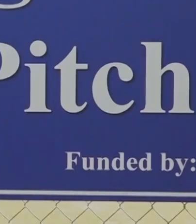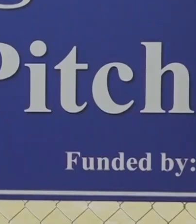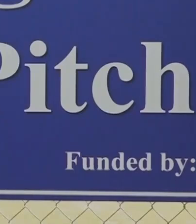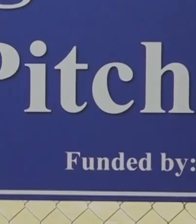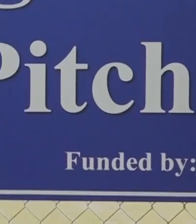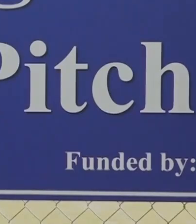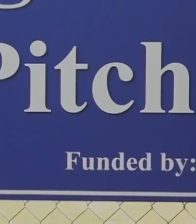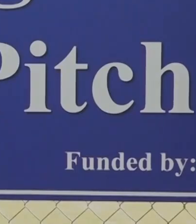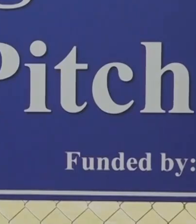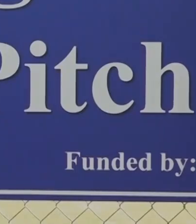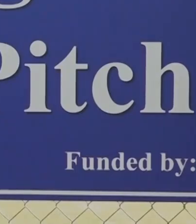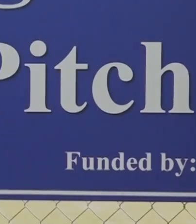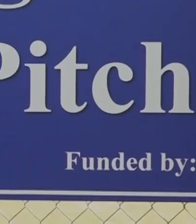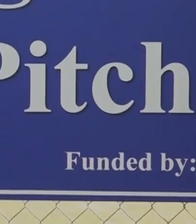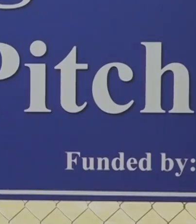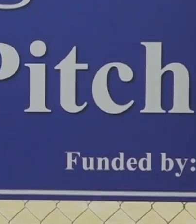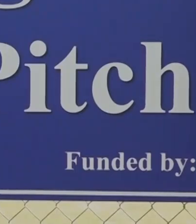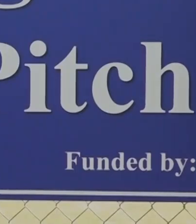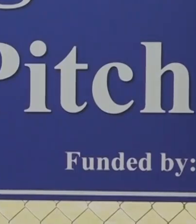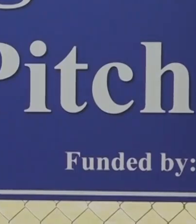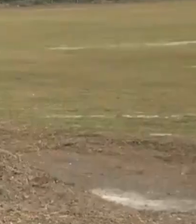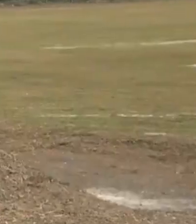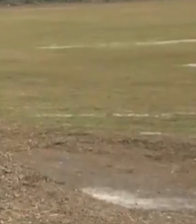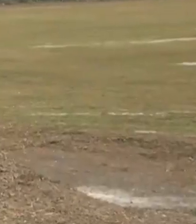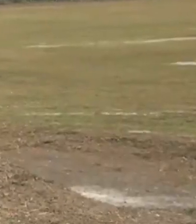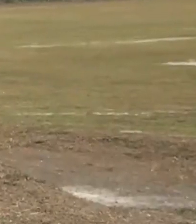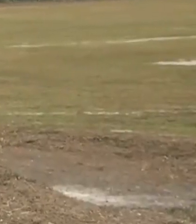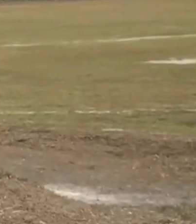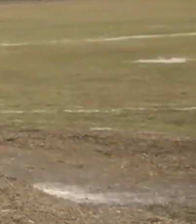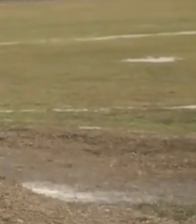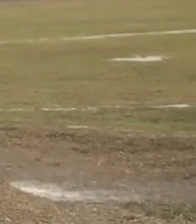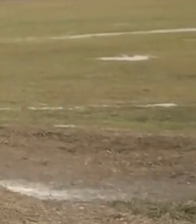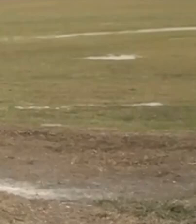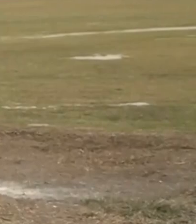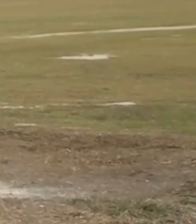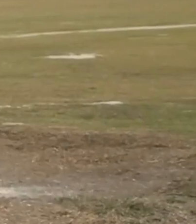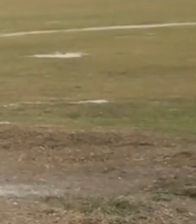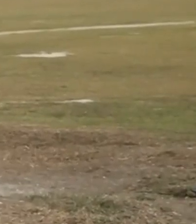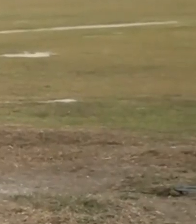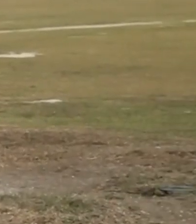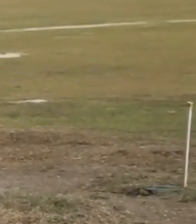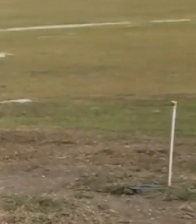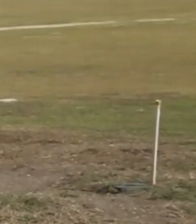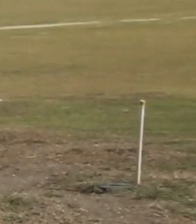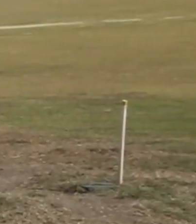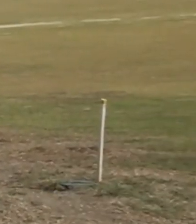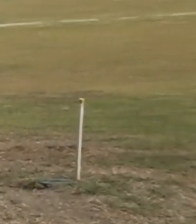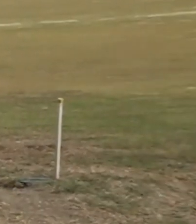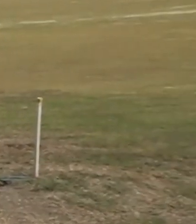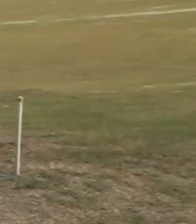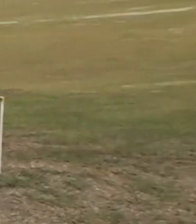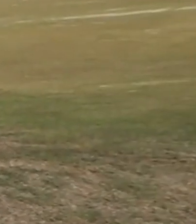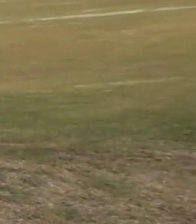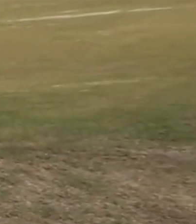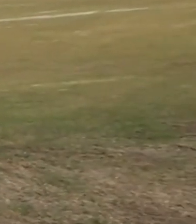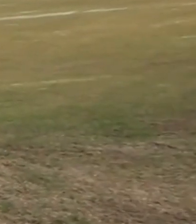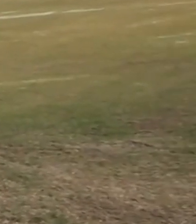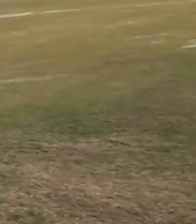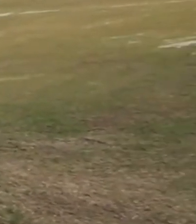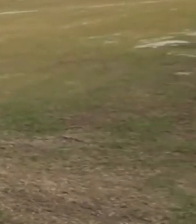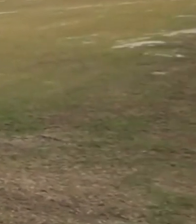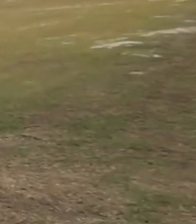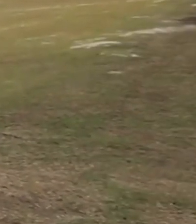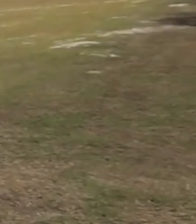the Philip Bladgrove Training Pitch. The new grass field is fully funded by regional governing body CONCACAF, and